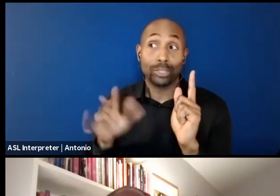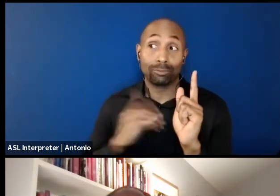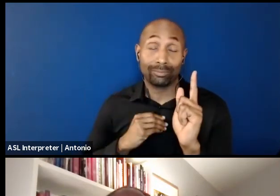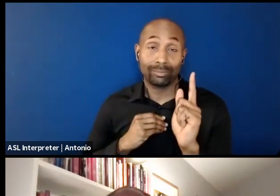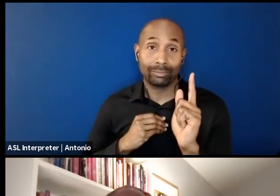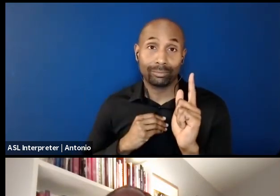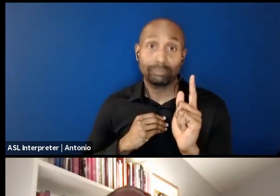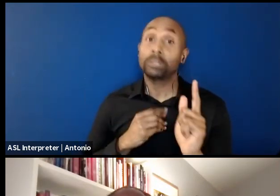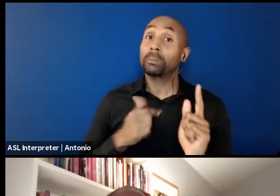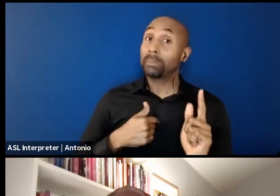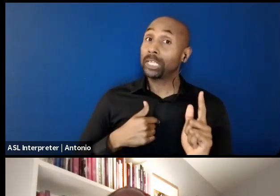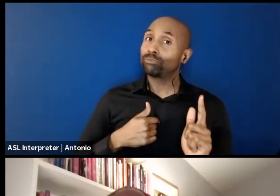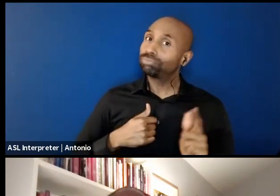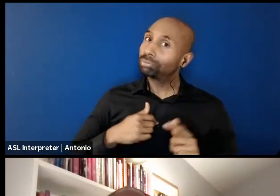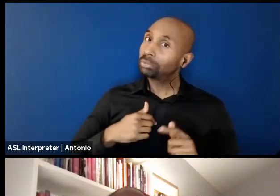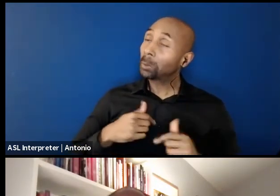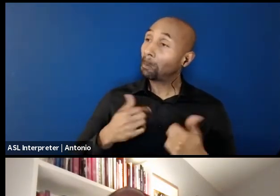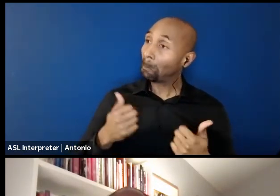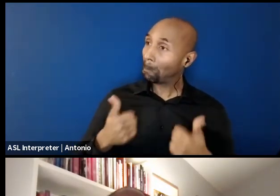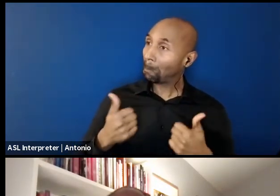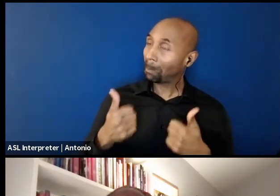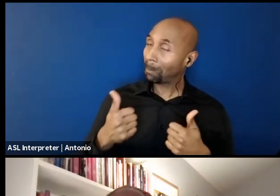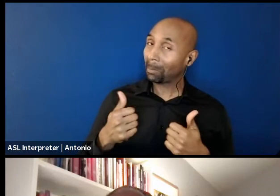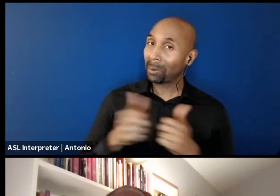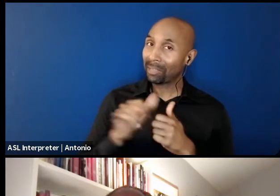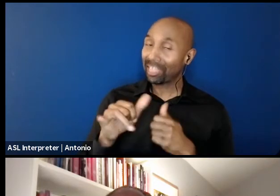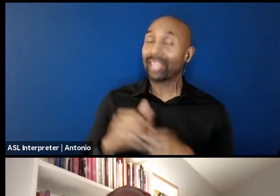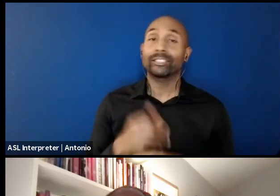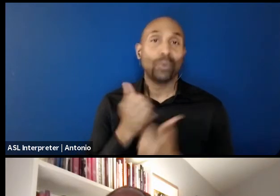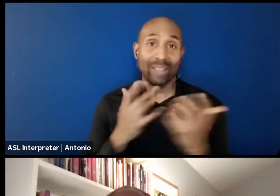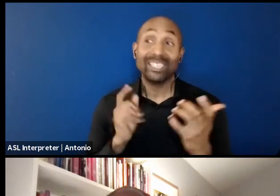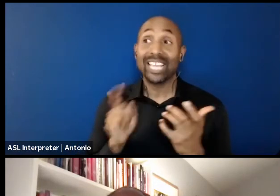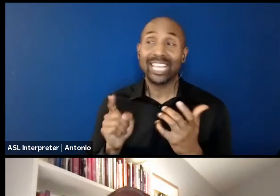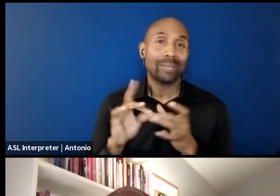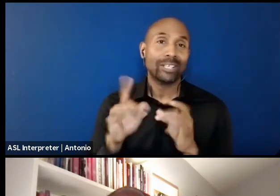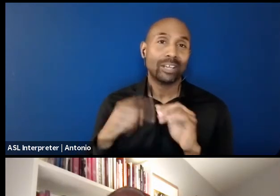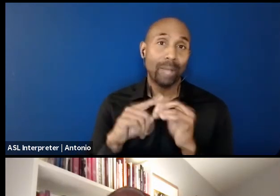with that. And so everything you said about community is